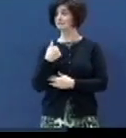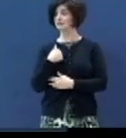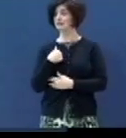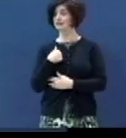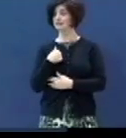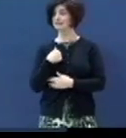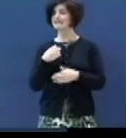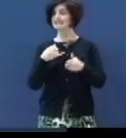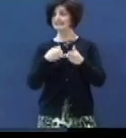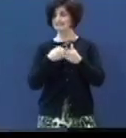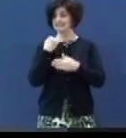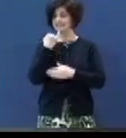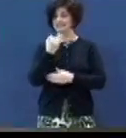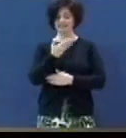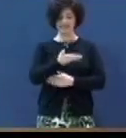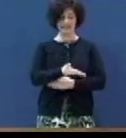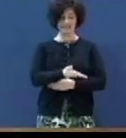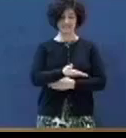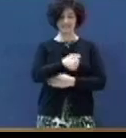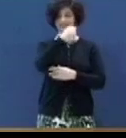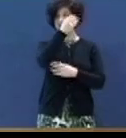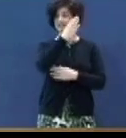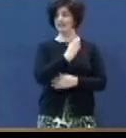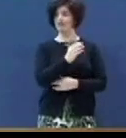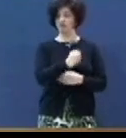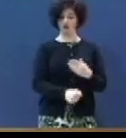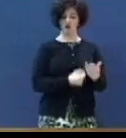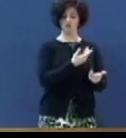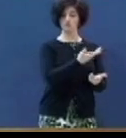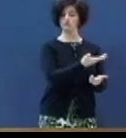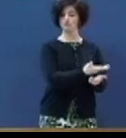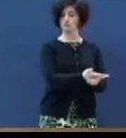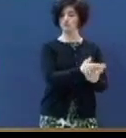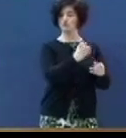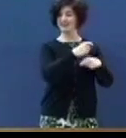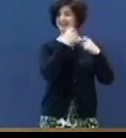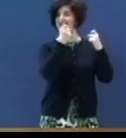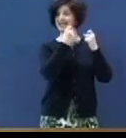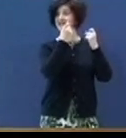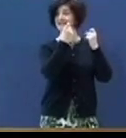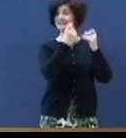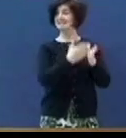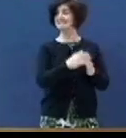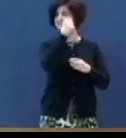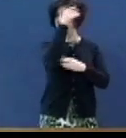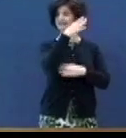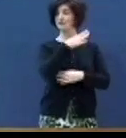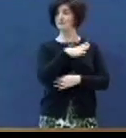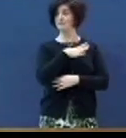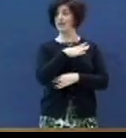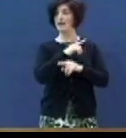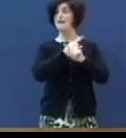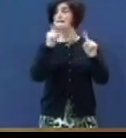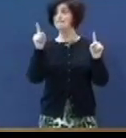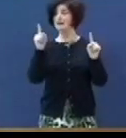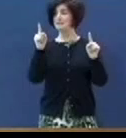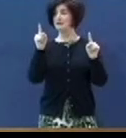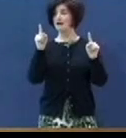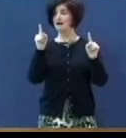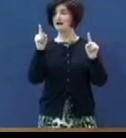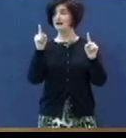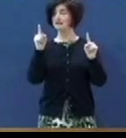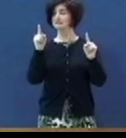It's that their God was born a sinful man, but mine was Holy Ghost